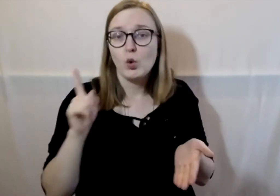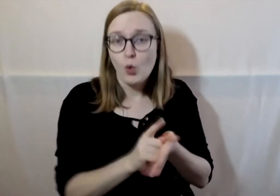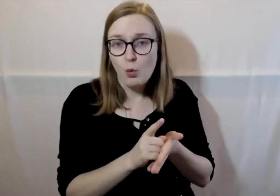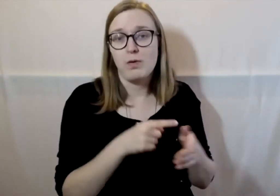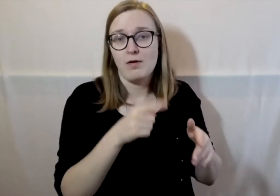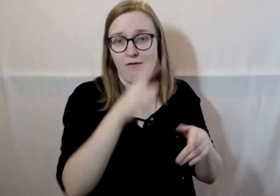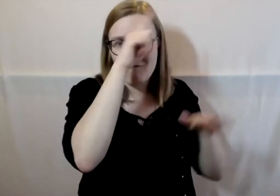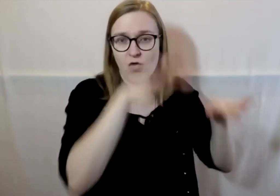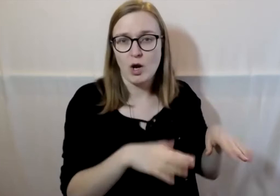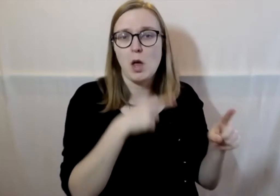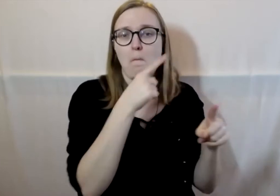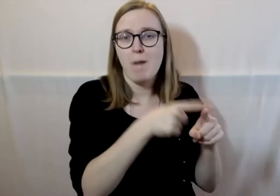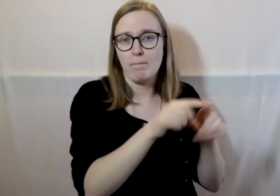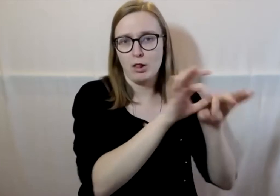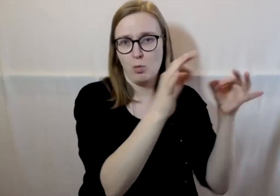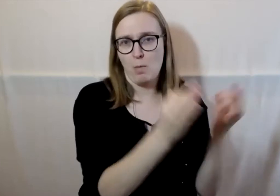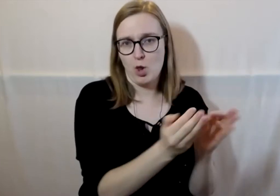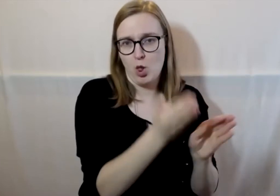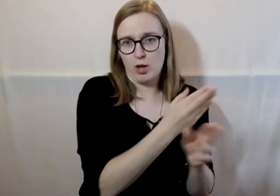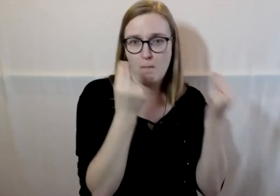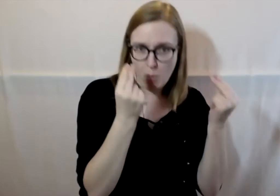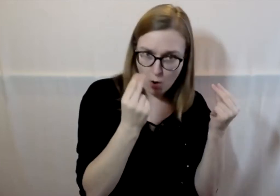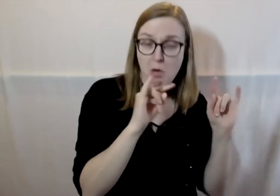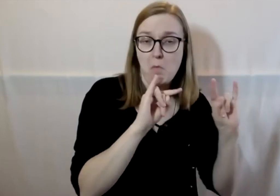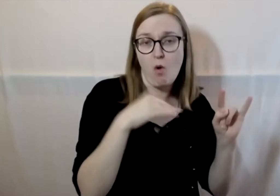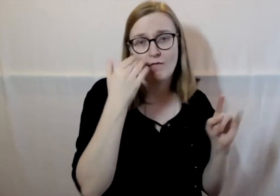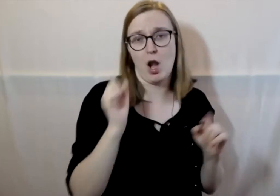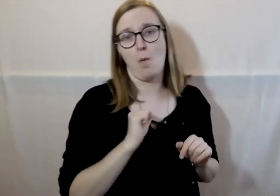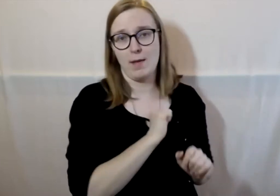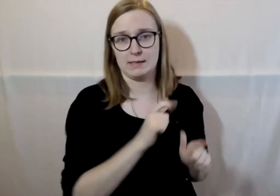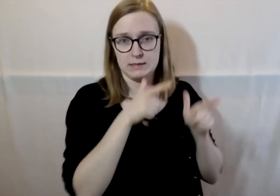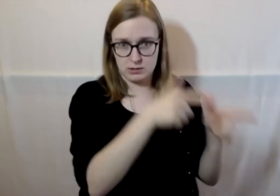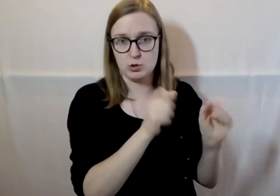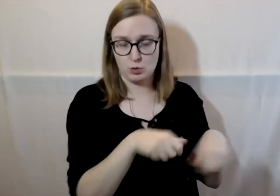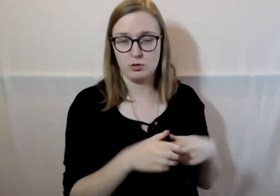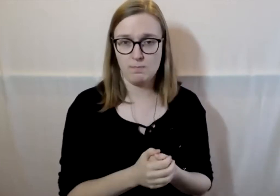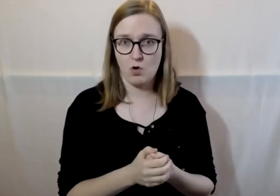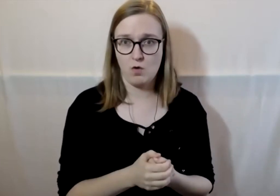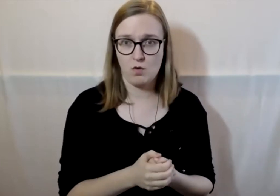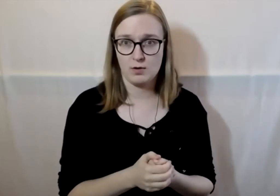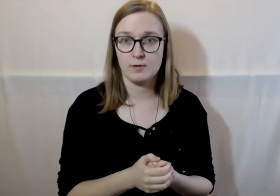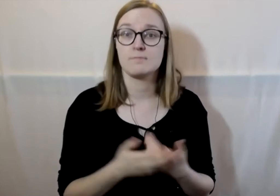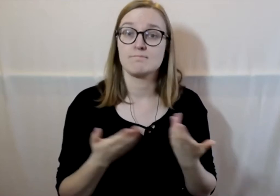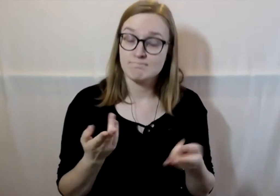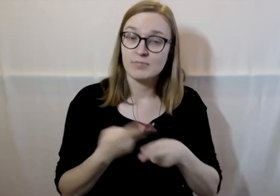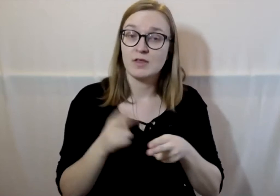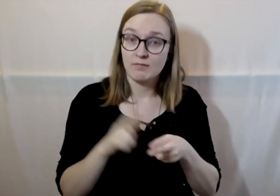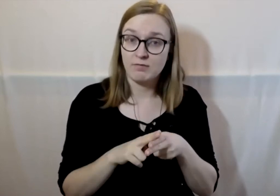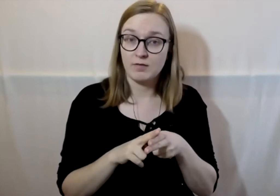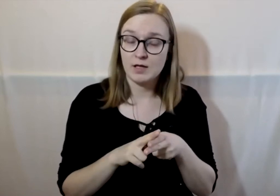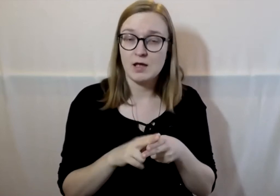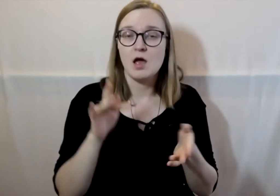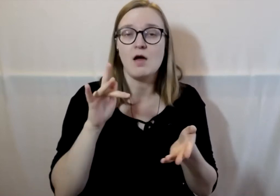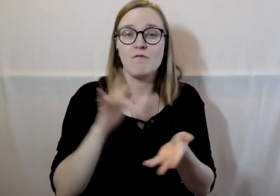Germany to lift her results. Yeah. Yes, that's why changing the content of upper